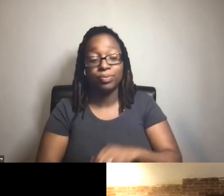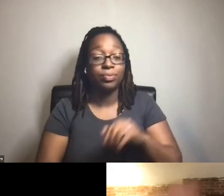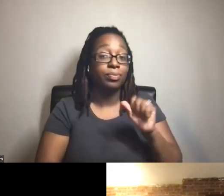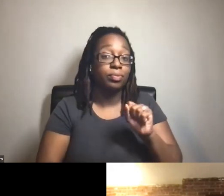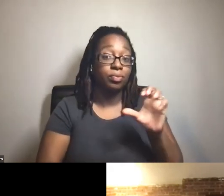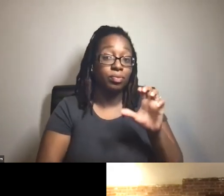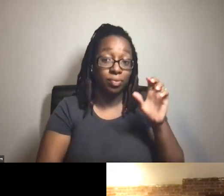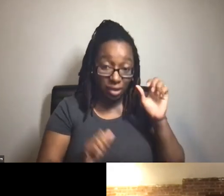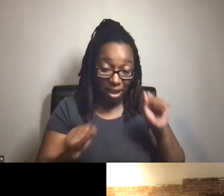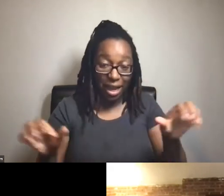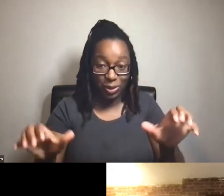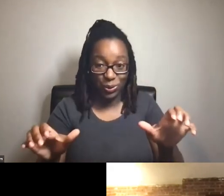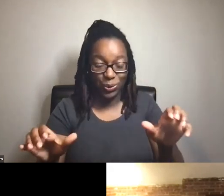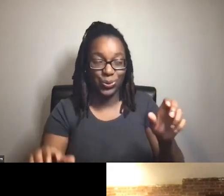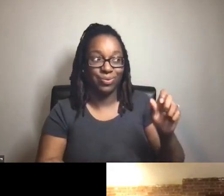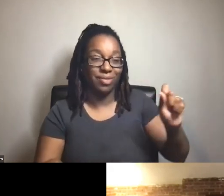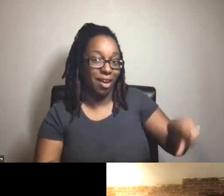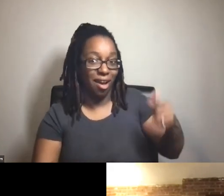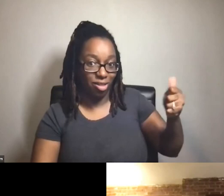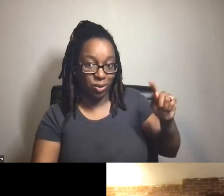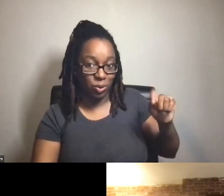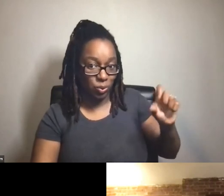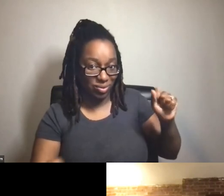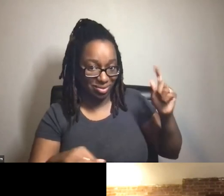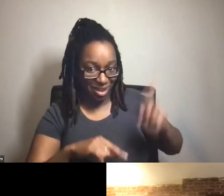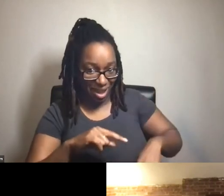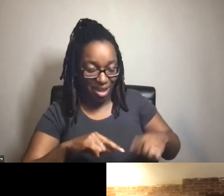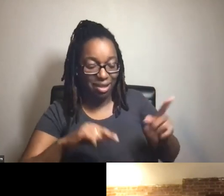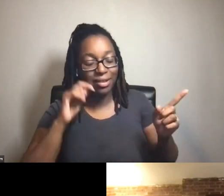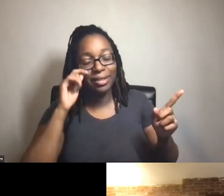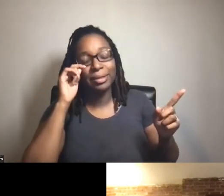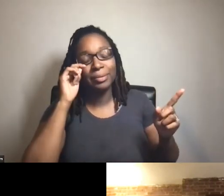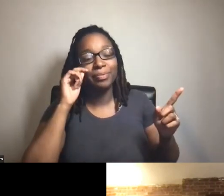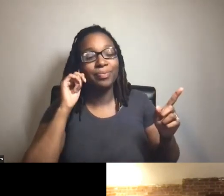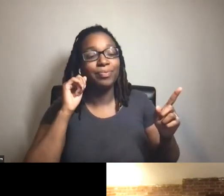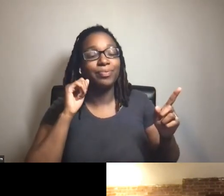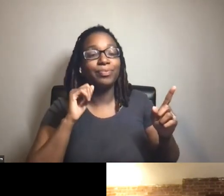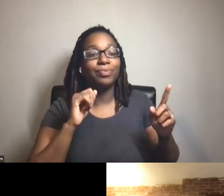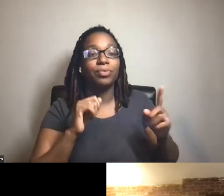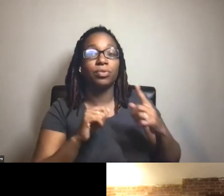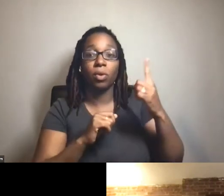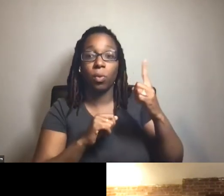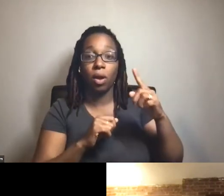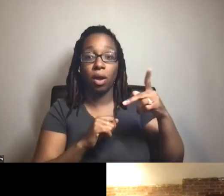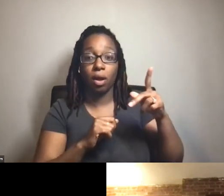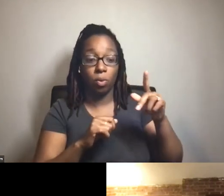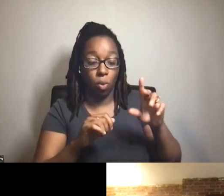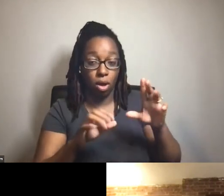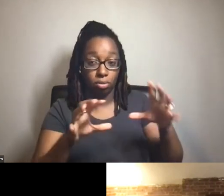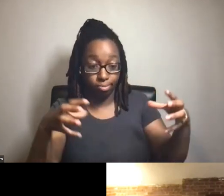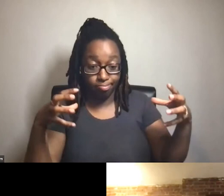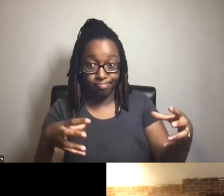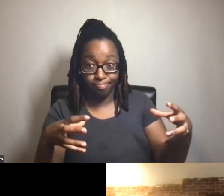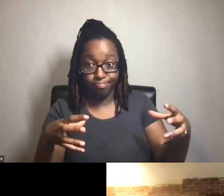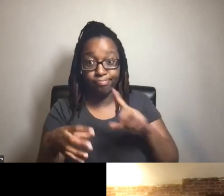that none of those other, for the most part, none of those other tools can do is that in one package in real time, you